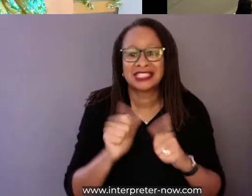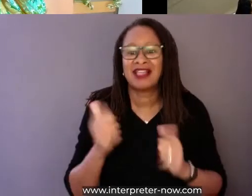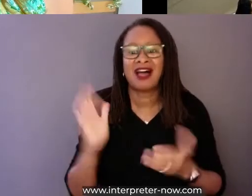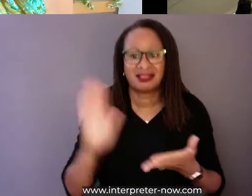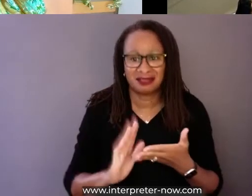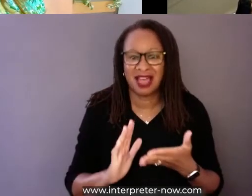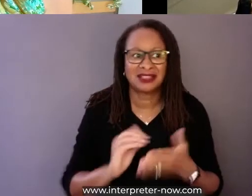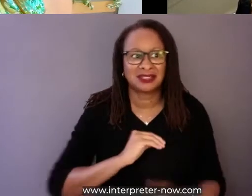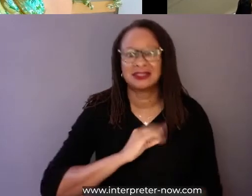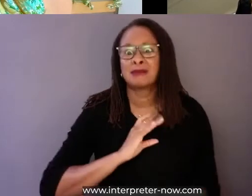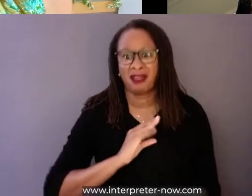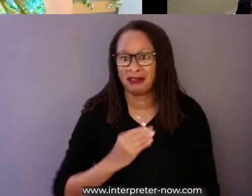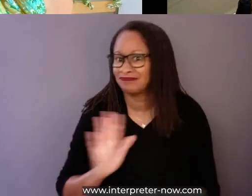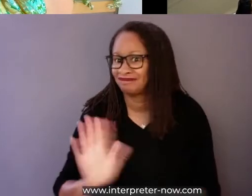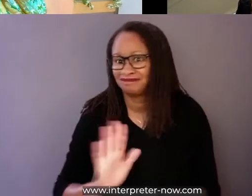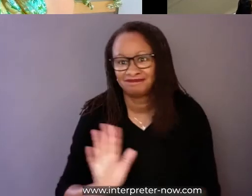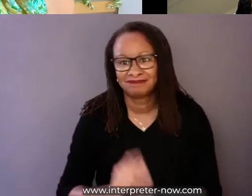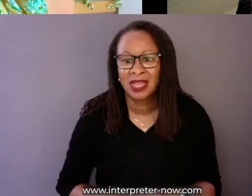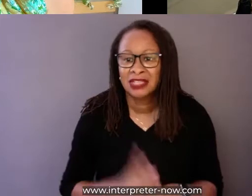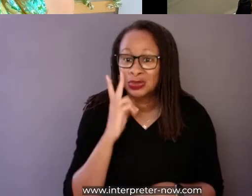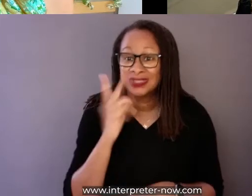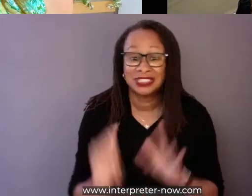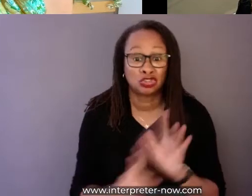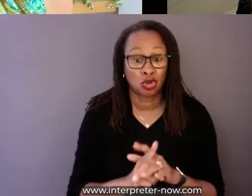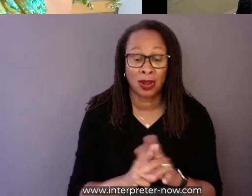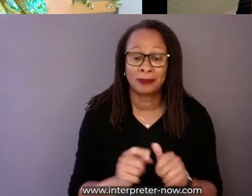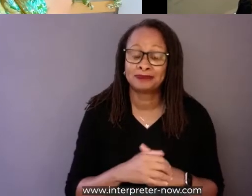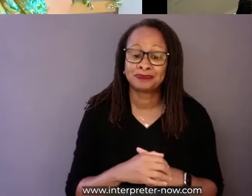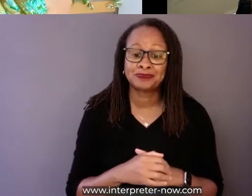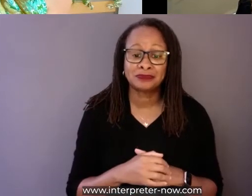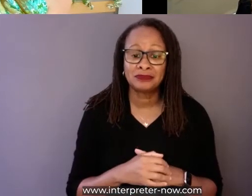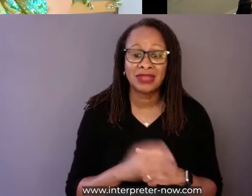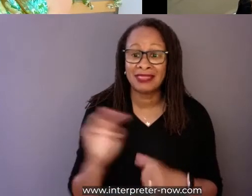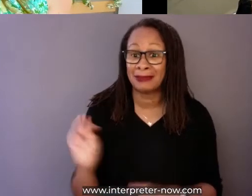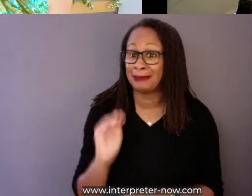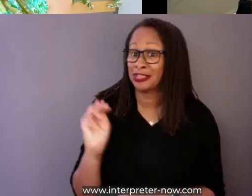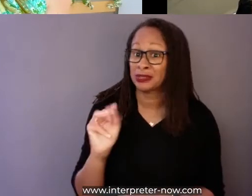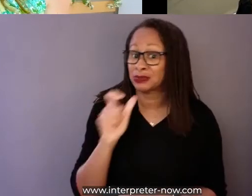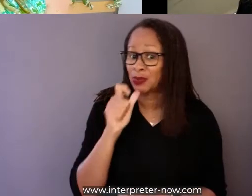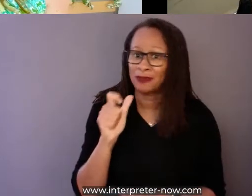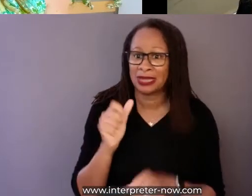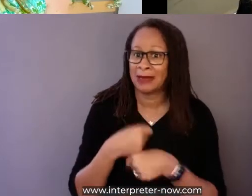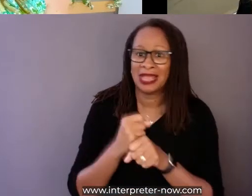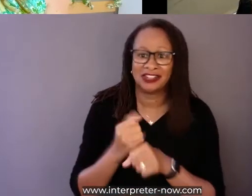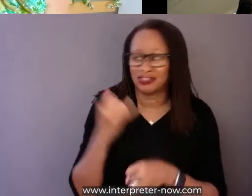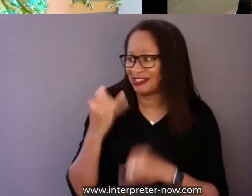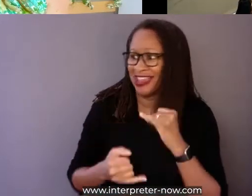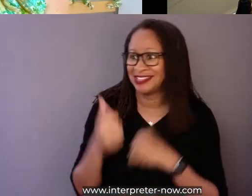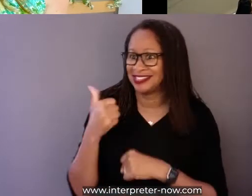heartening. And you see it show up in, you know, the millionaires that have been minted over even just the last 10